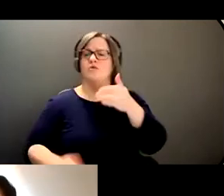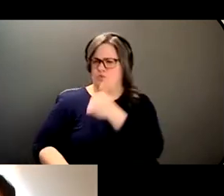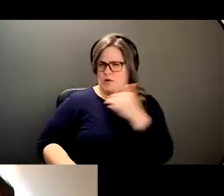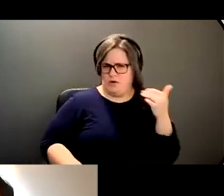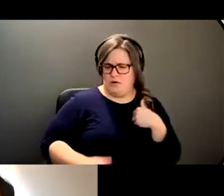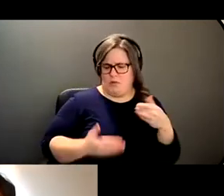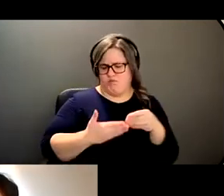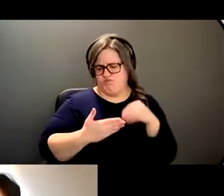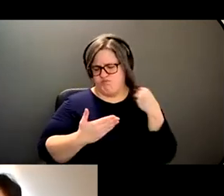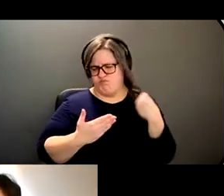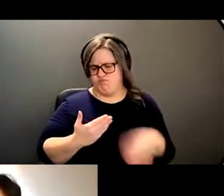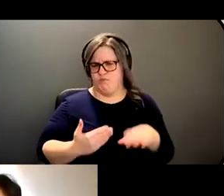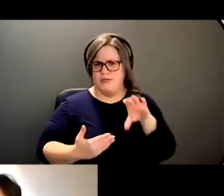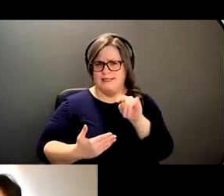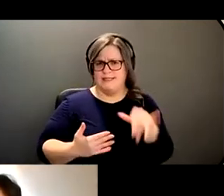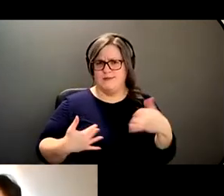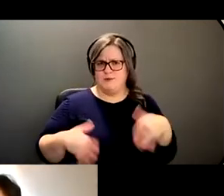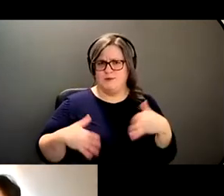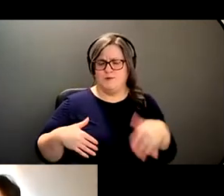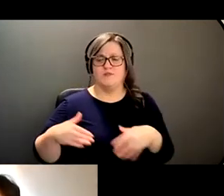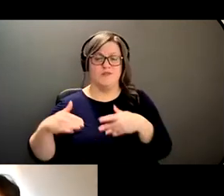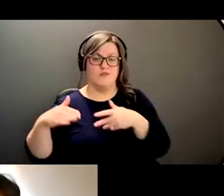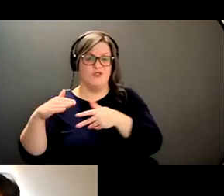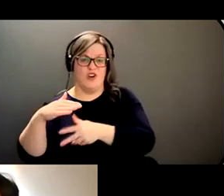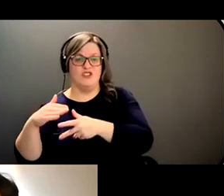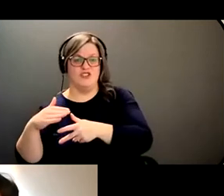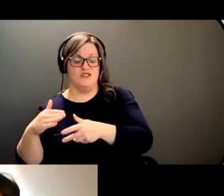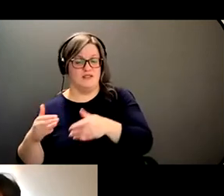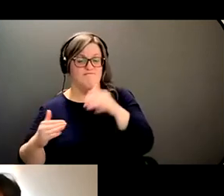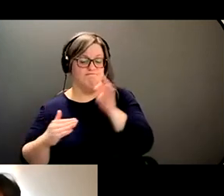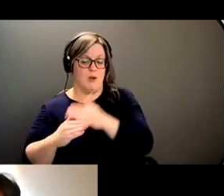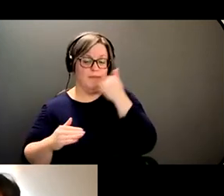So a garage is kind of all we could afford.